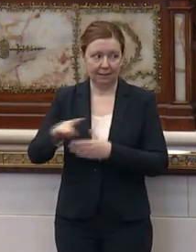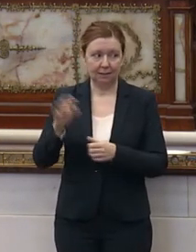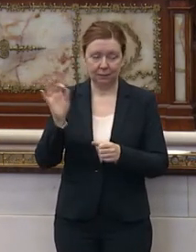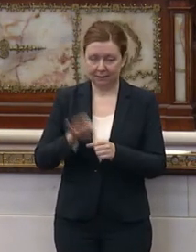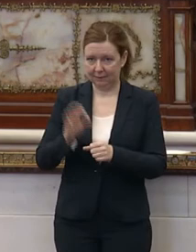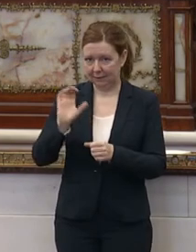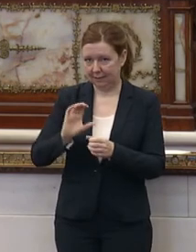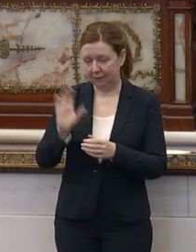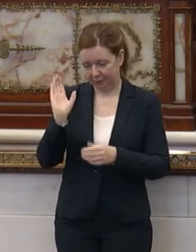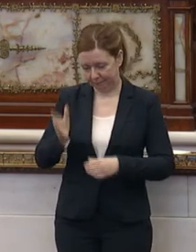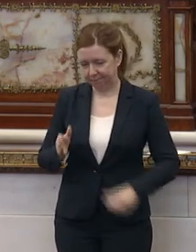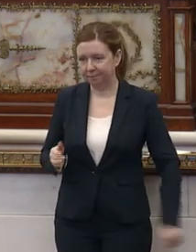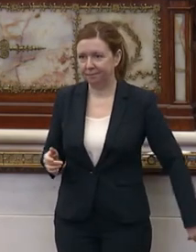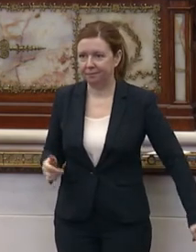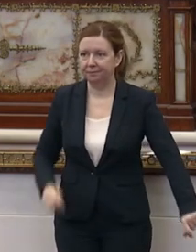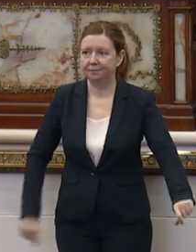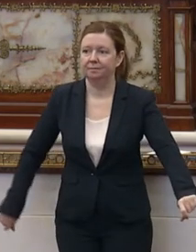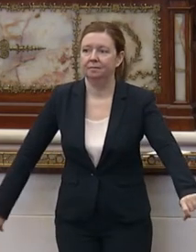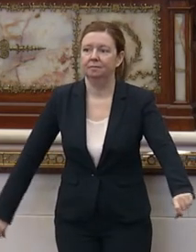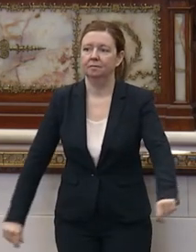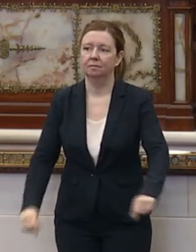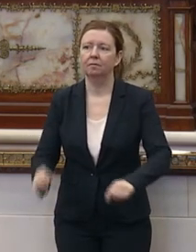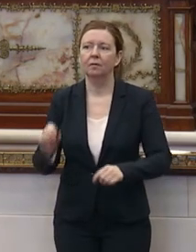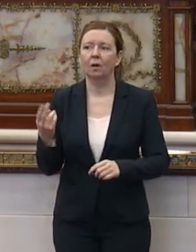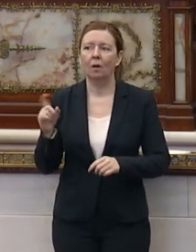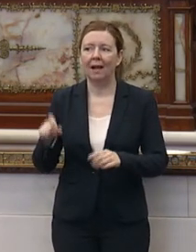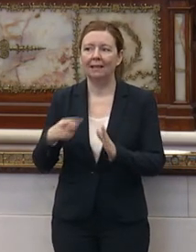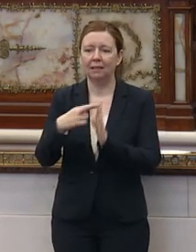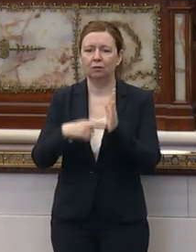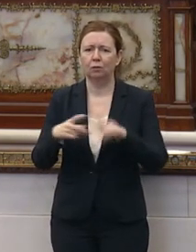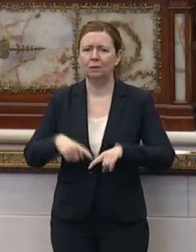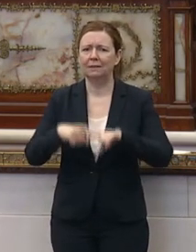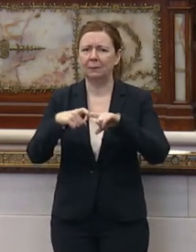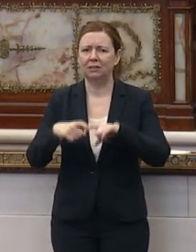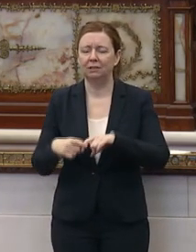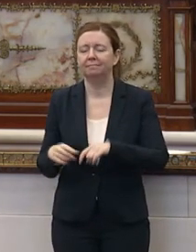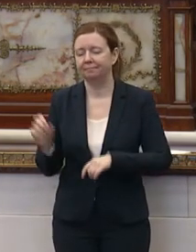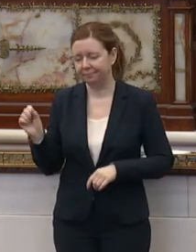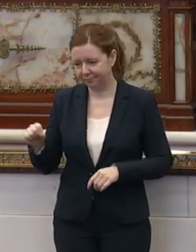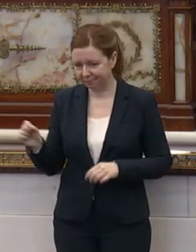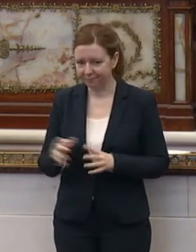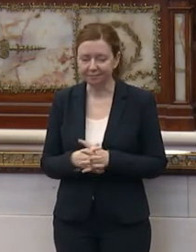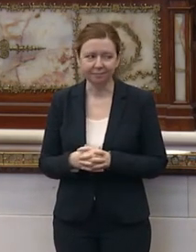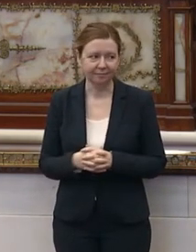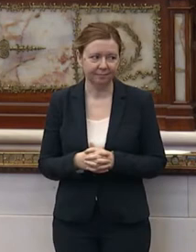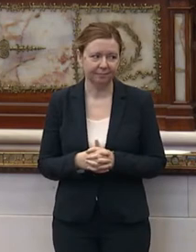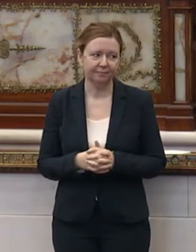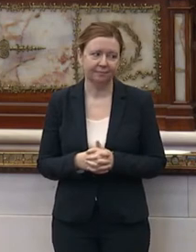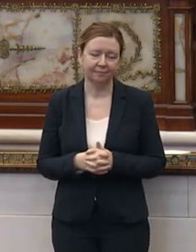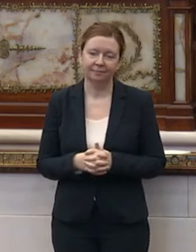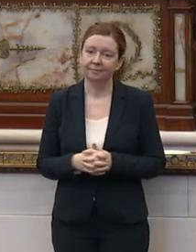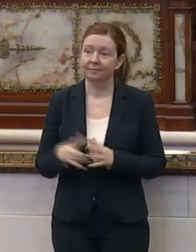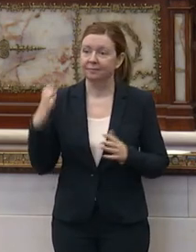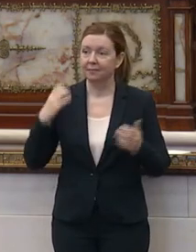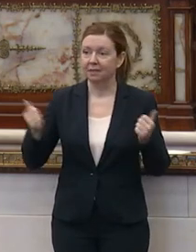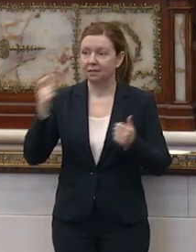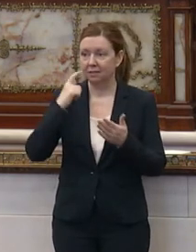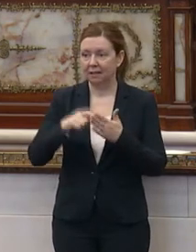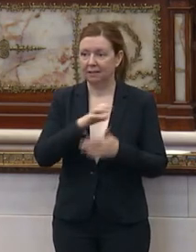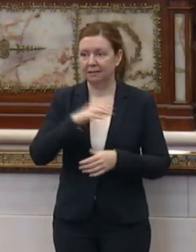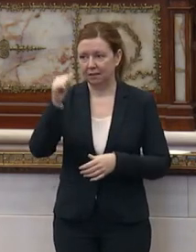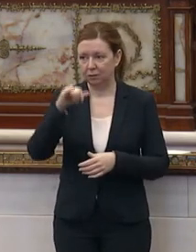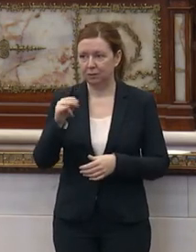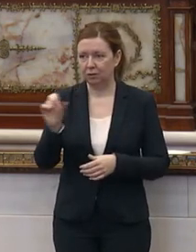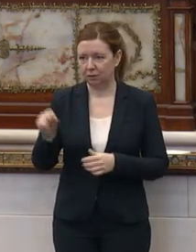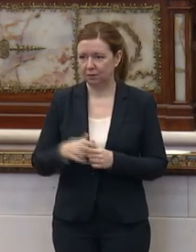calendar. Oh, I'm going to need a rule suspension. A rule suspension? Okay. Yes. Chair recognizes Councilman